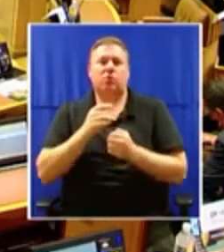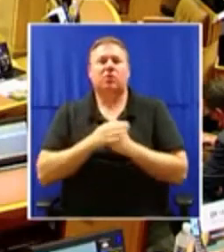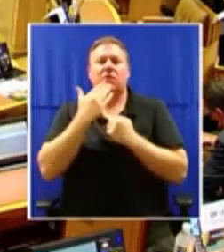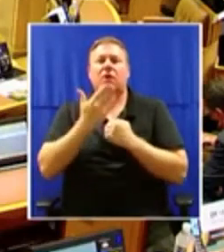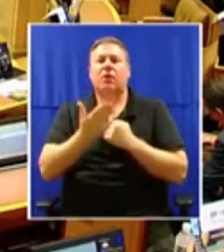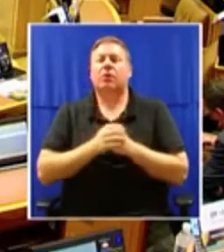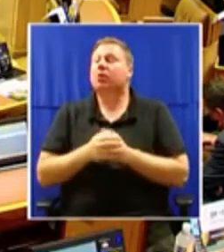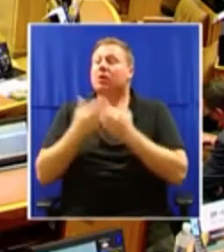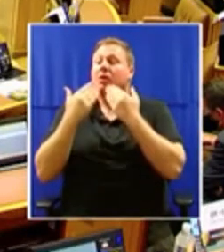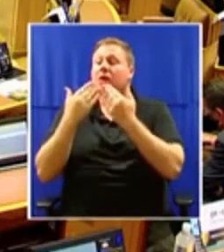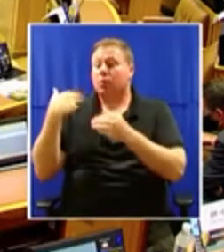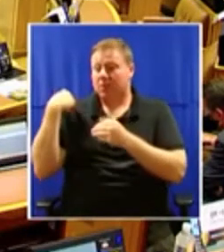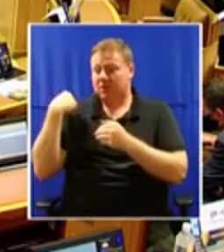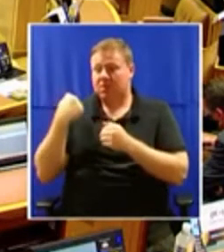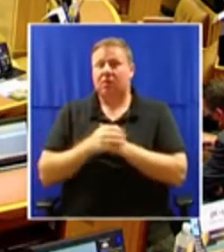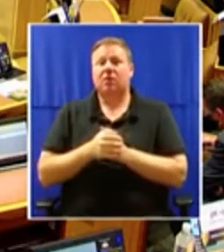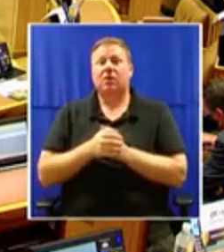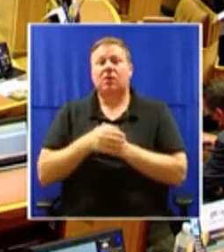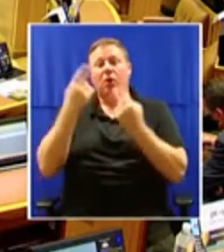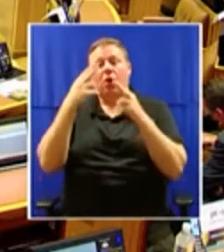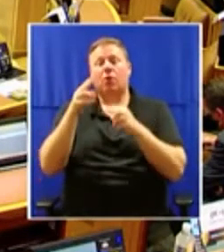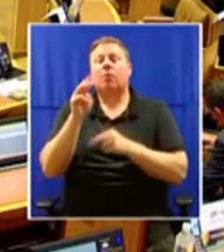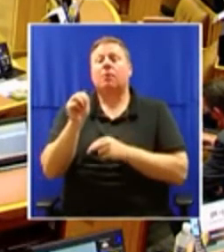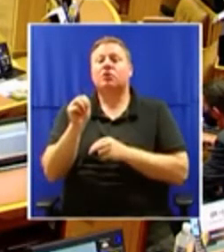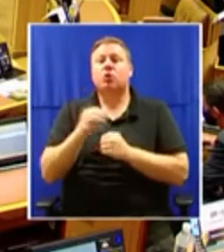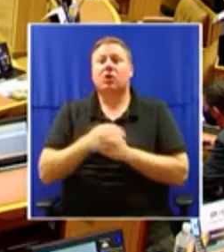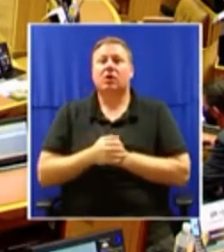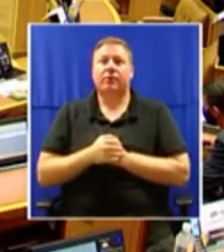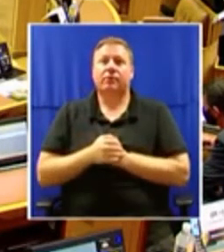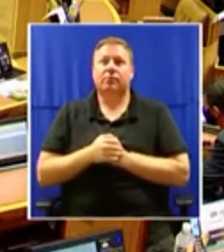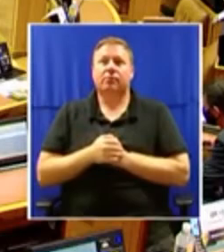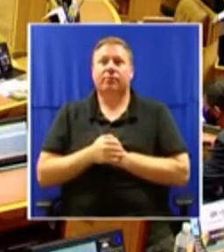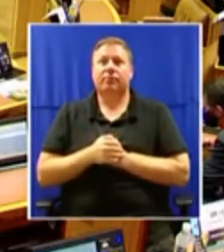Moruti Meshoe, o tswela telang ke a lona ntate.